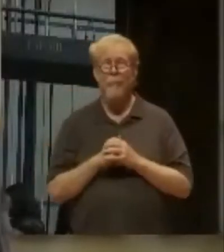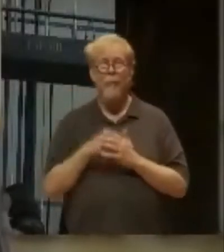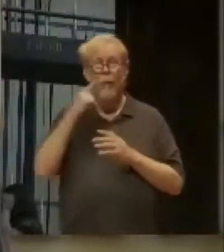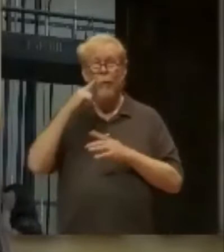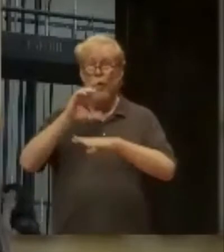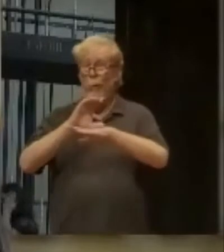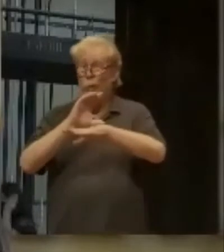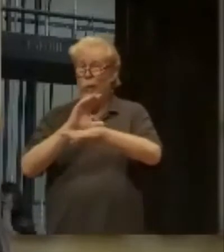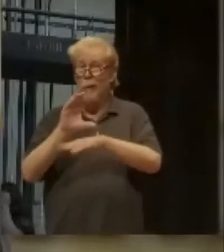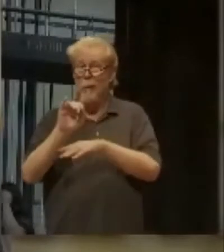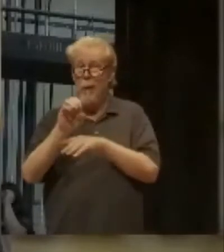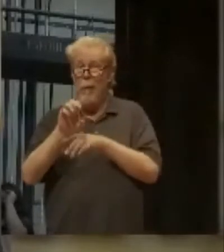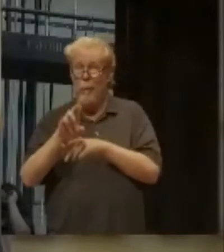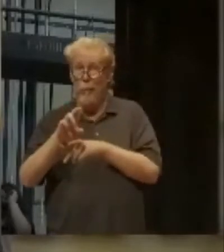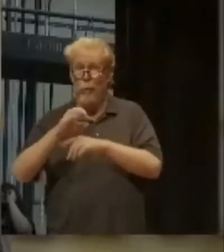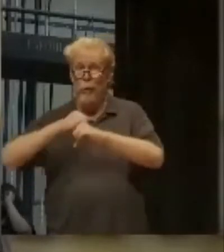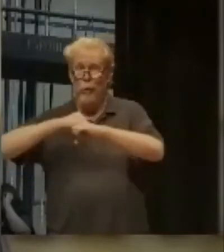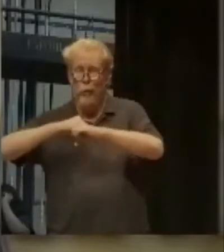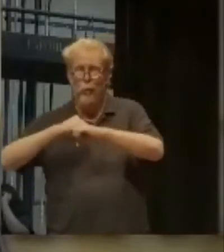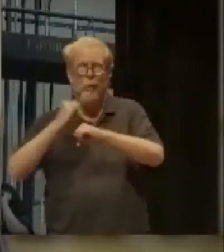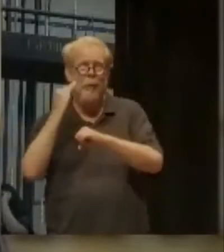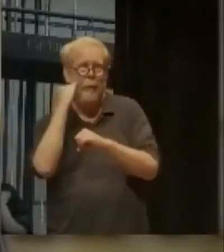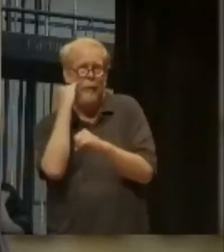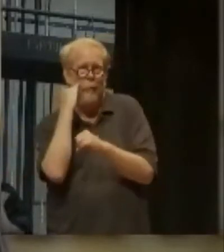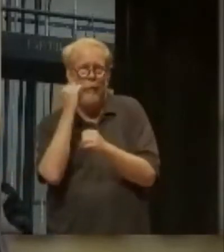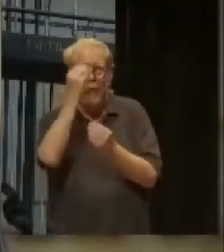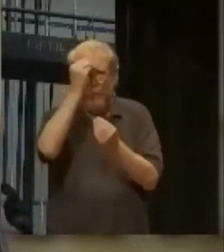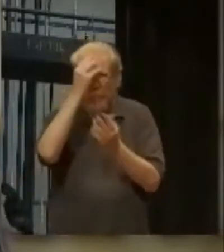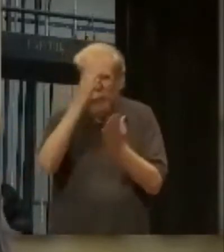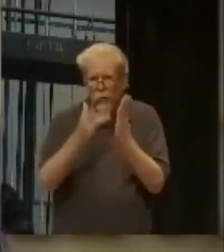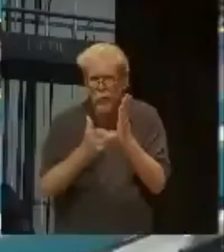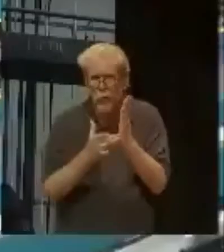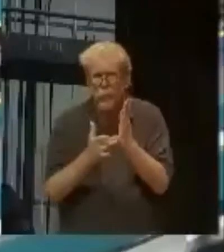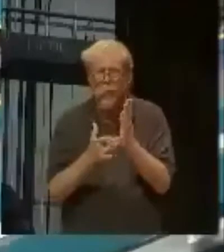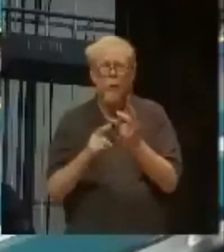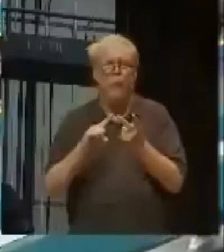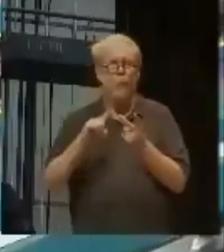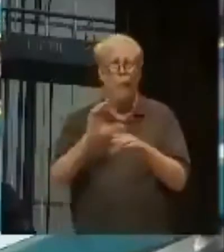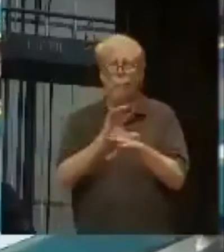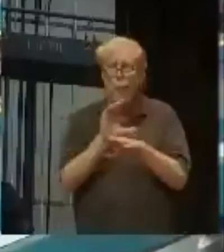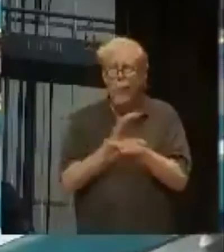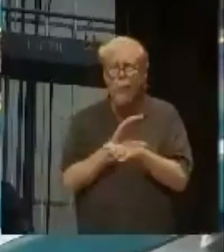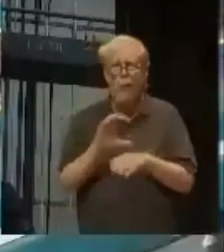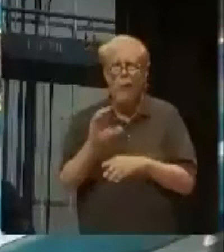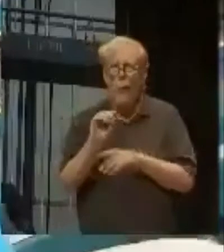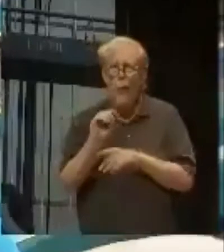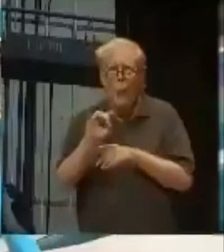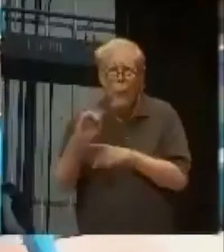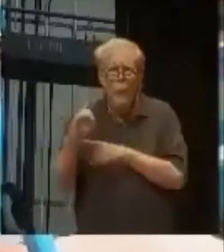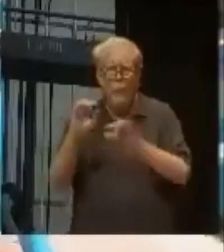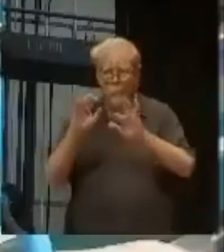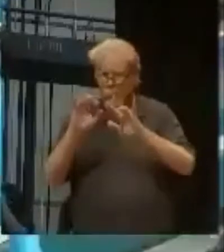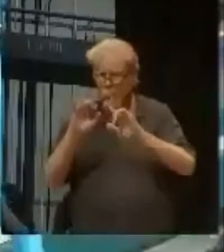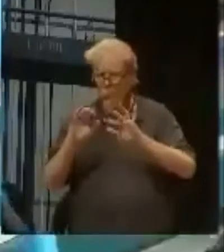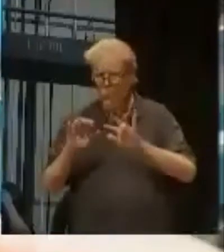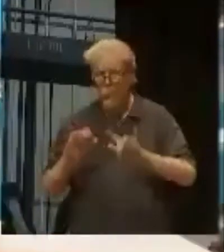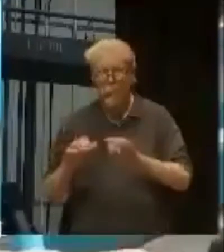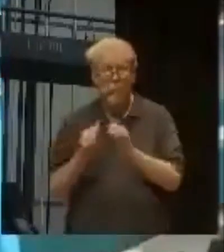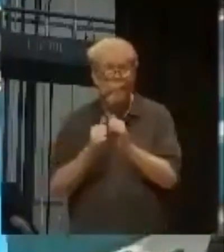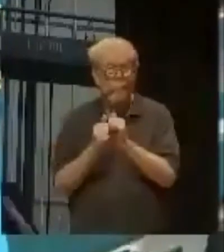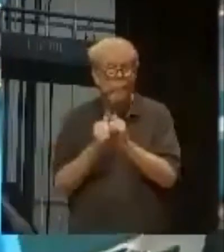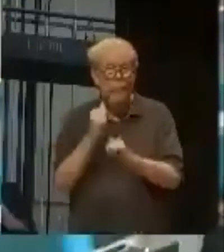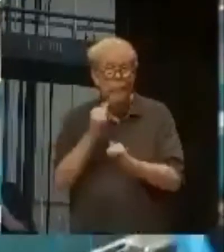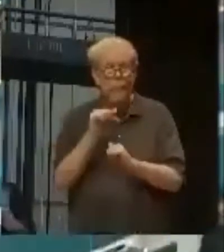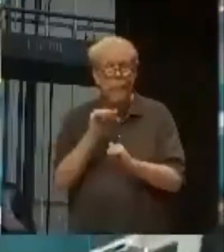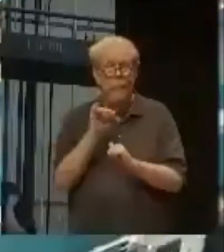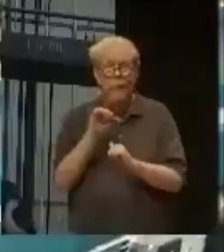High School if they're interested in information technology, computers, coding, and mostly if they're wanting